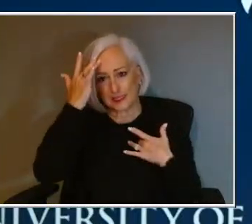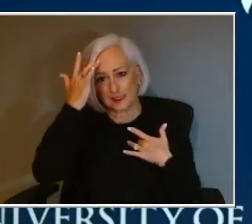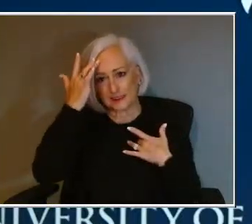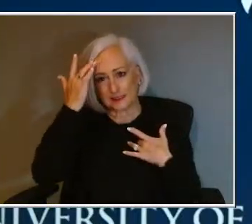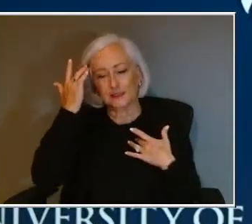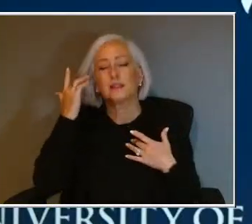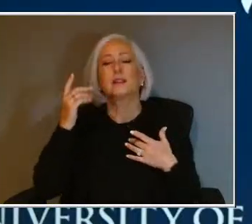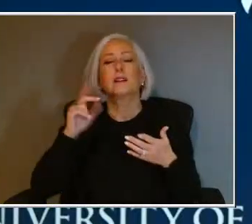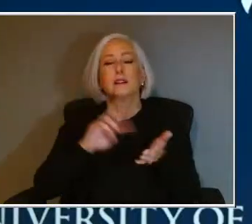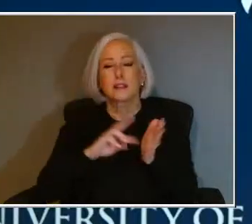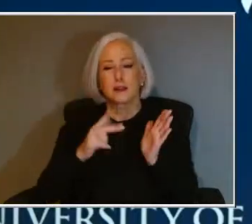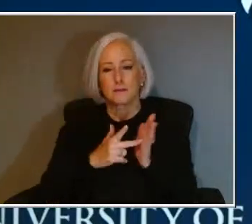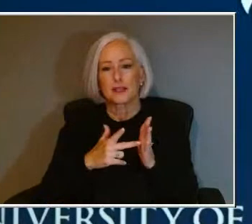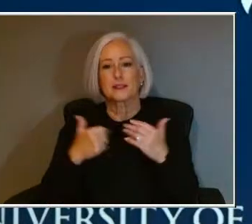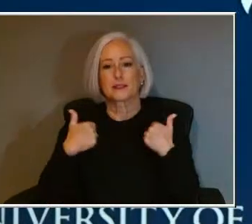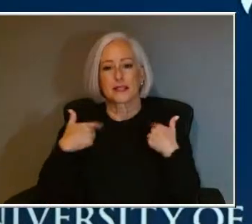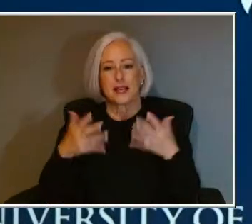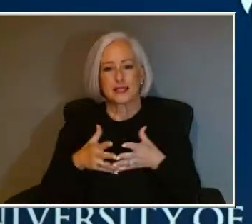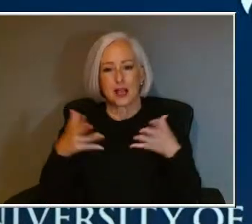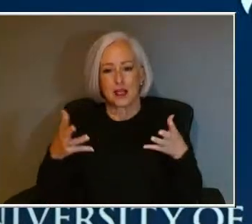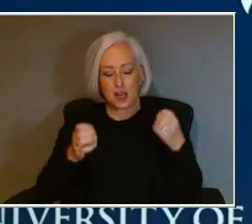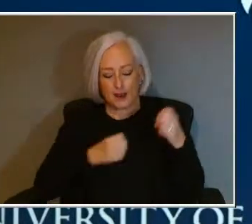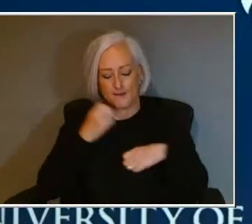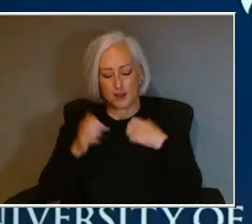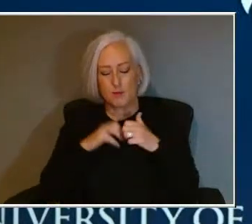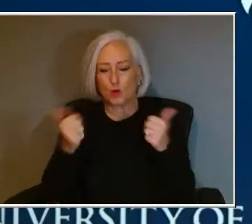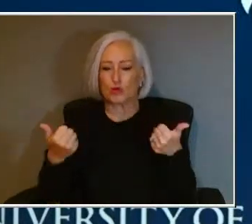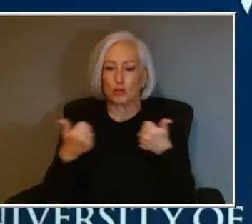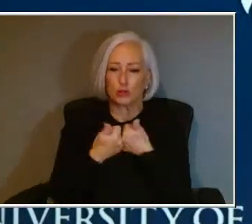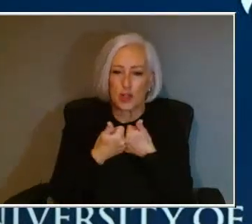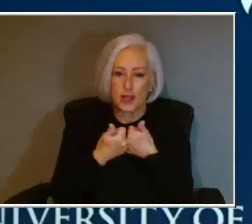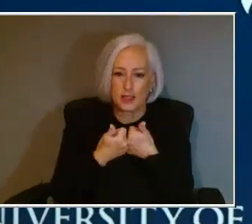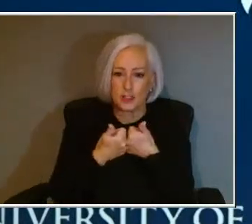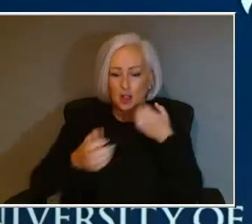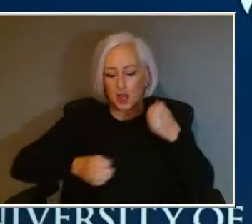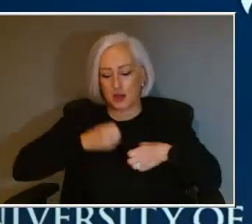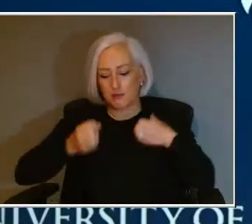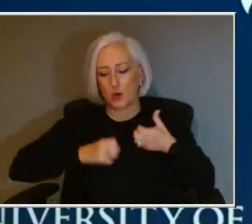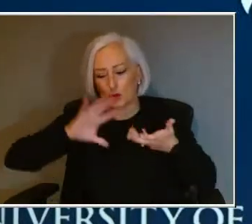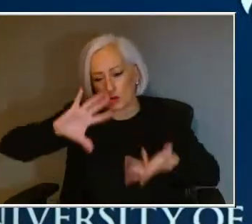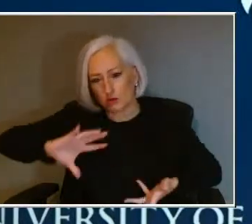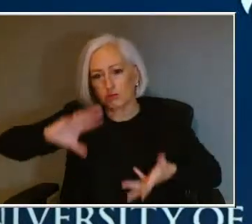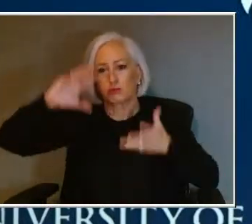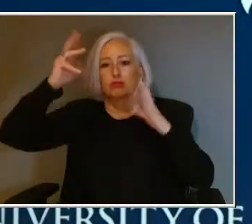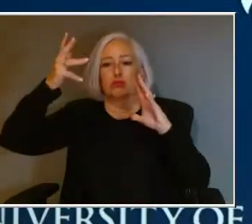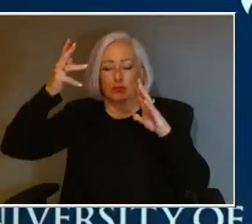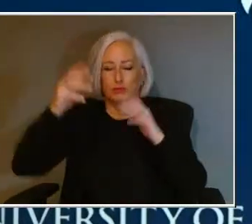of emotional challenges and emotional turbulence. So definitely